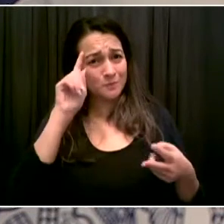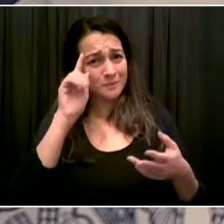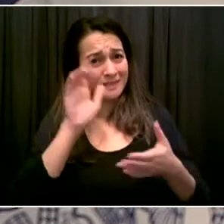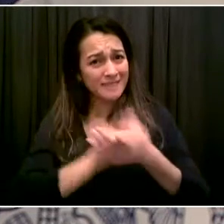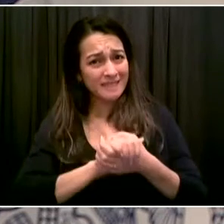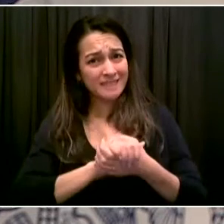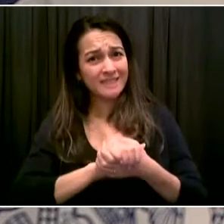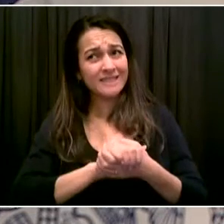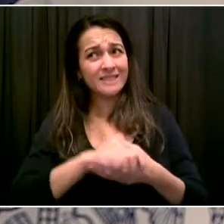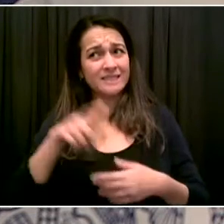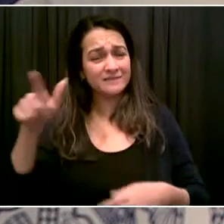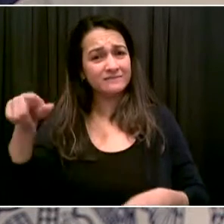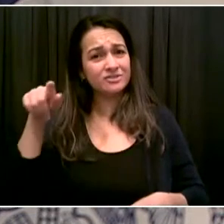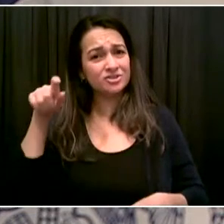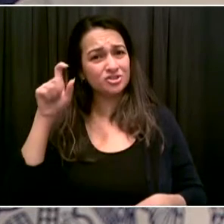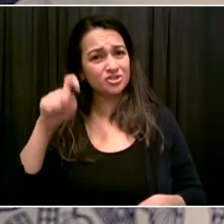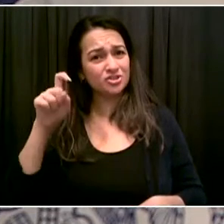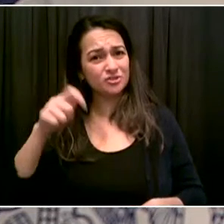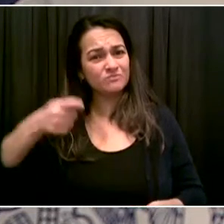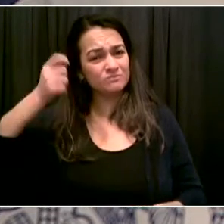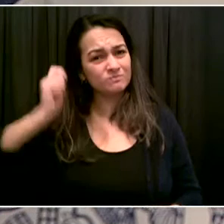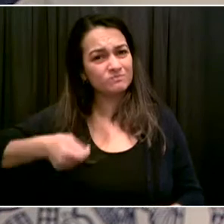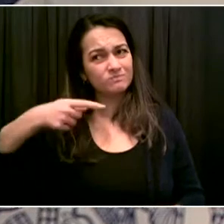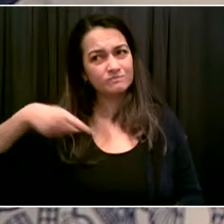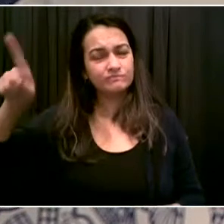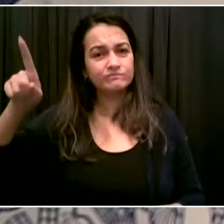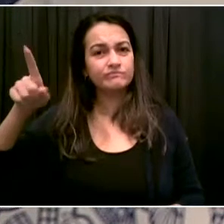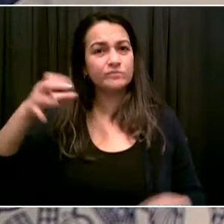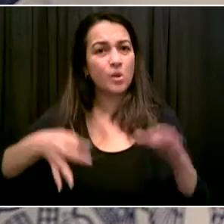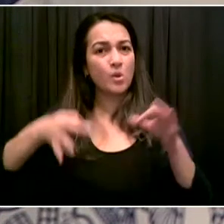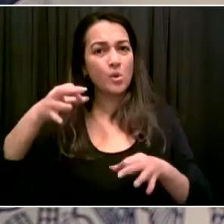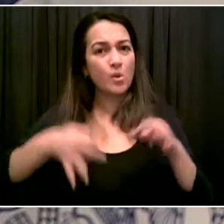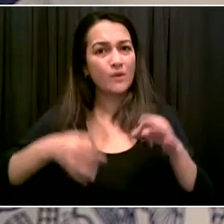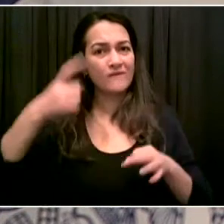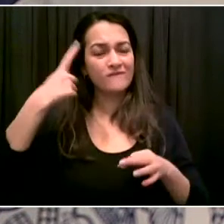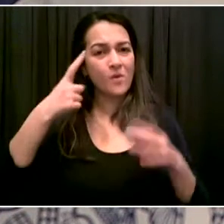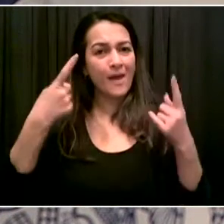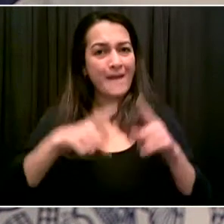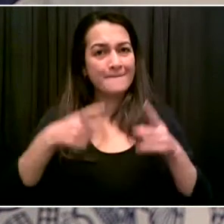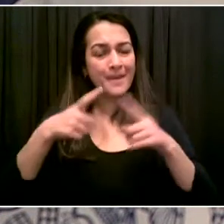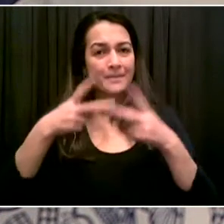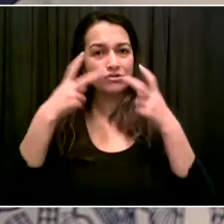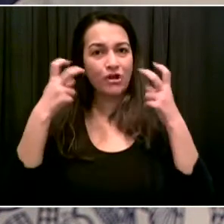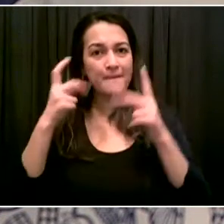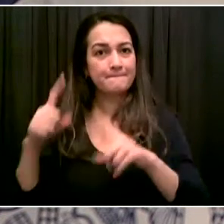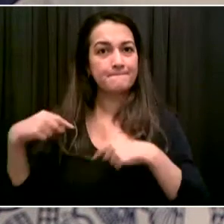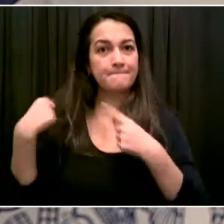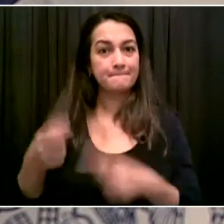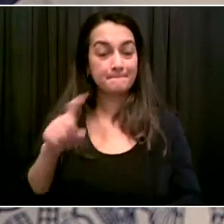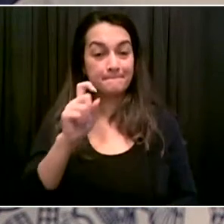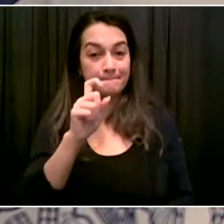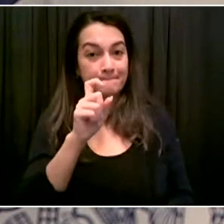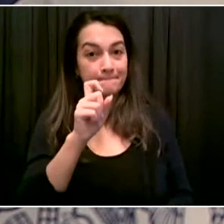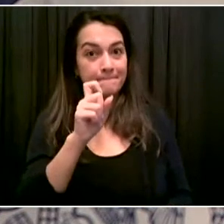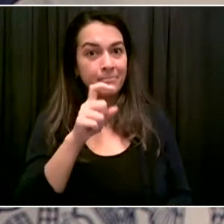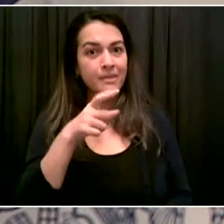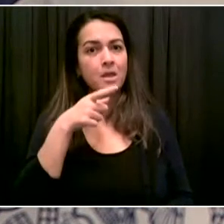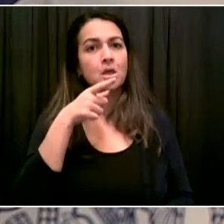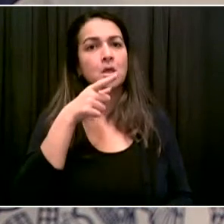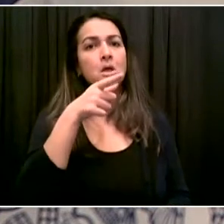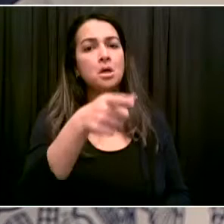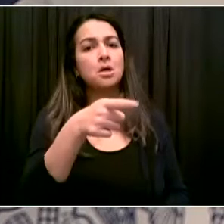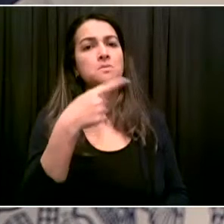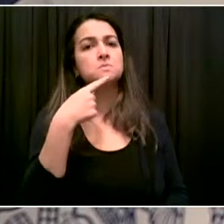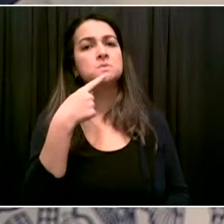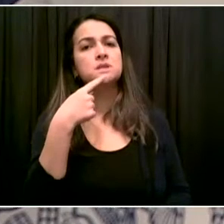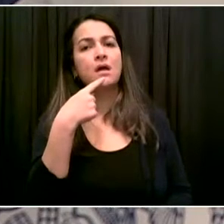to prosecutors. However, on CBS this morning, you said that you think he should be prosecuted. So, what changed there?